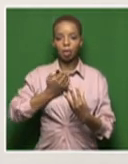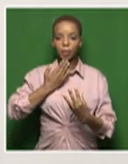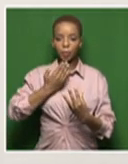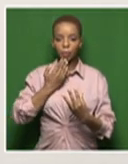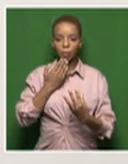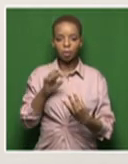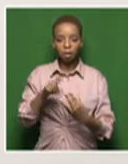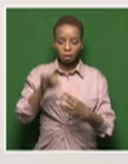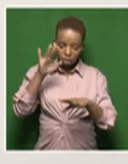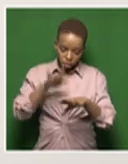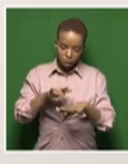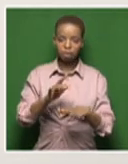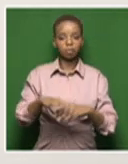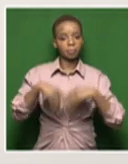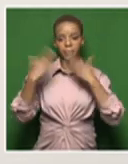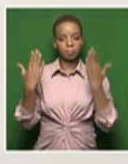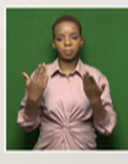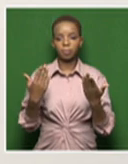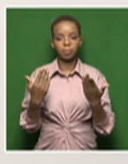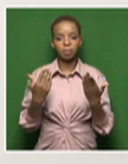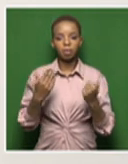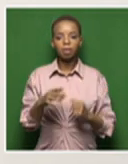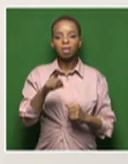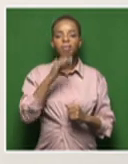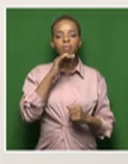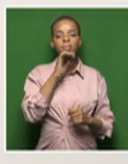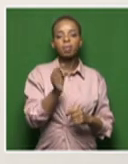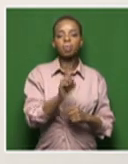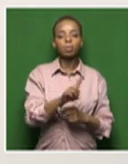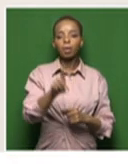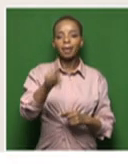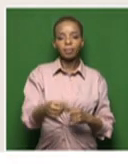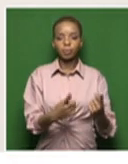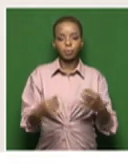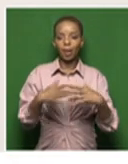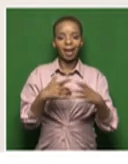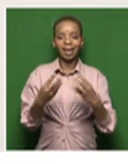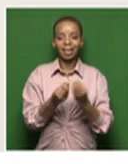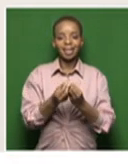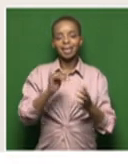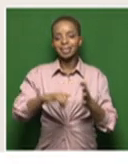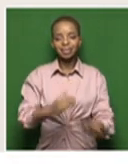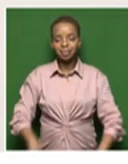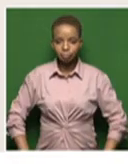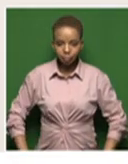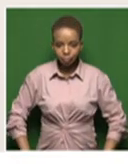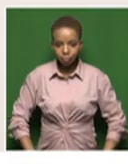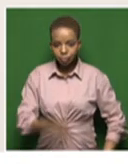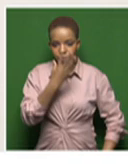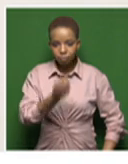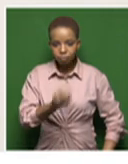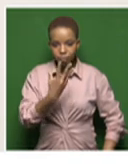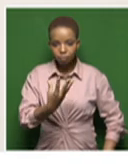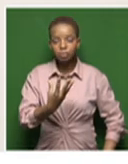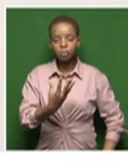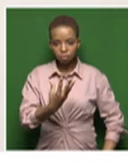contact-free, and it verbally reads out your name, which means you don't have to do anything post that. And that really helps currently, because